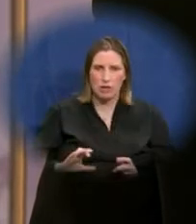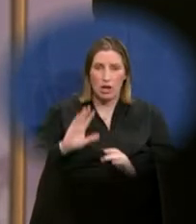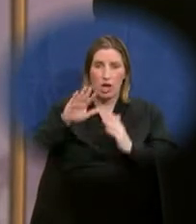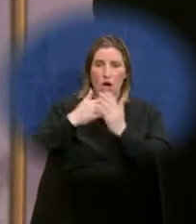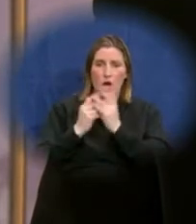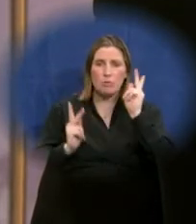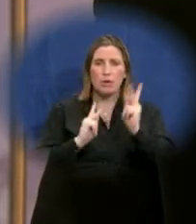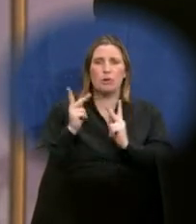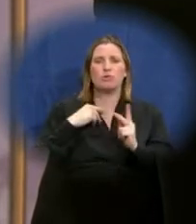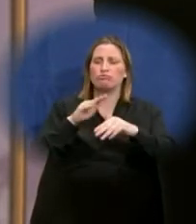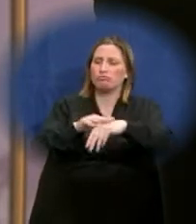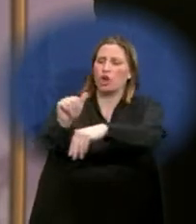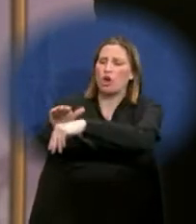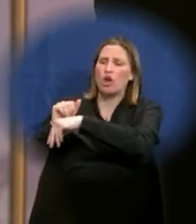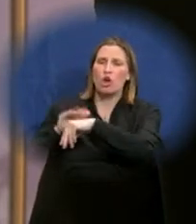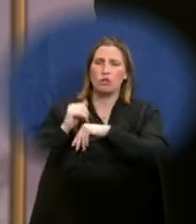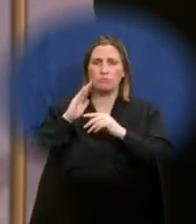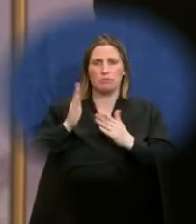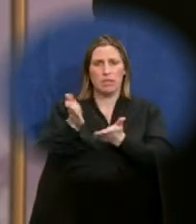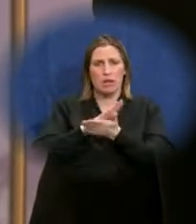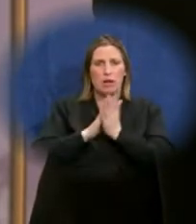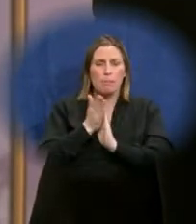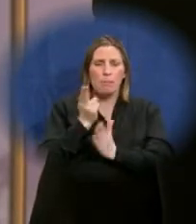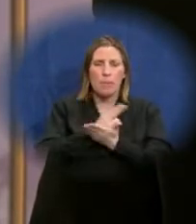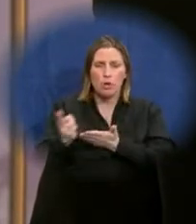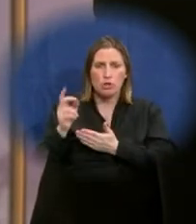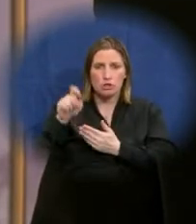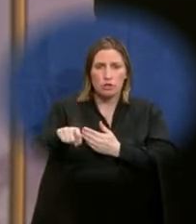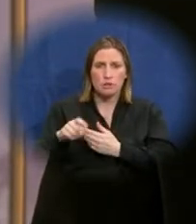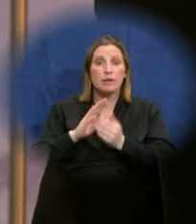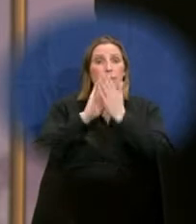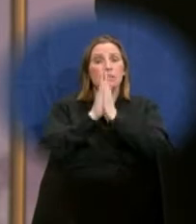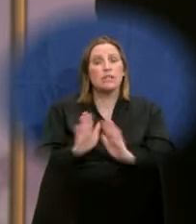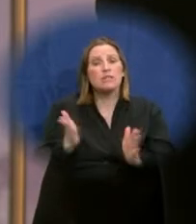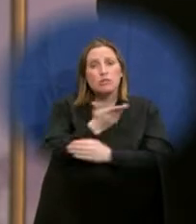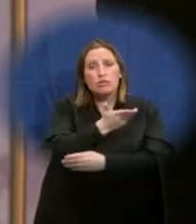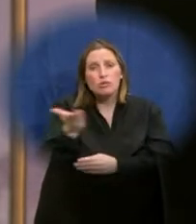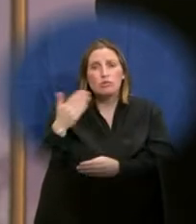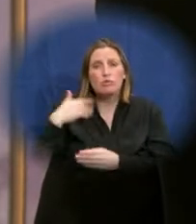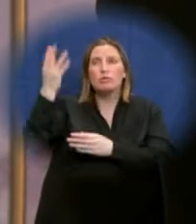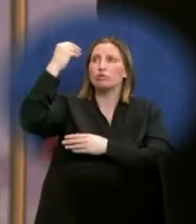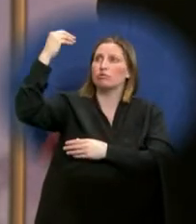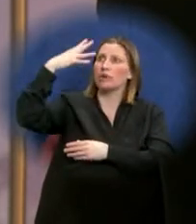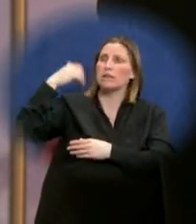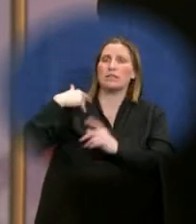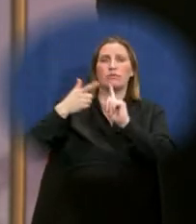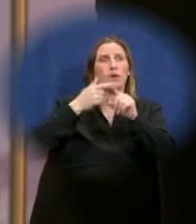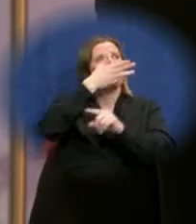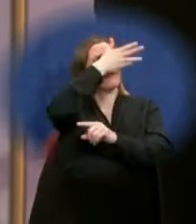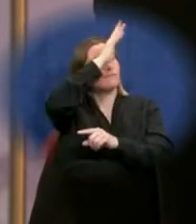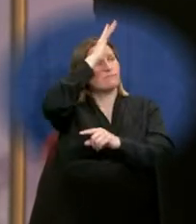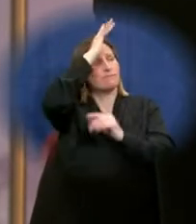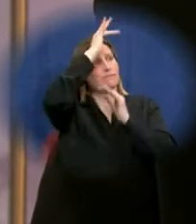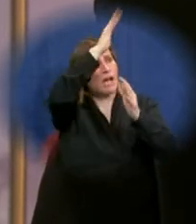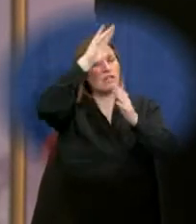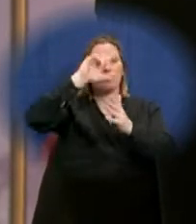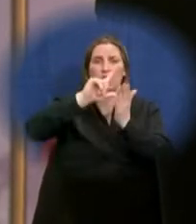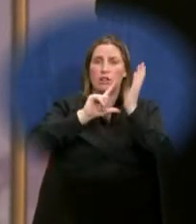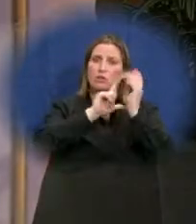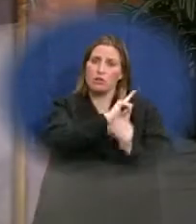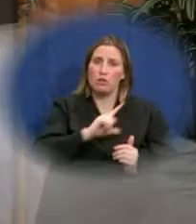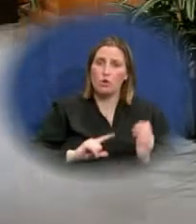Rome, called to be holy. Grace to you and peace from God our Father and the Lord Jesus Christ. The word of the